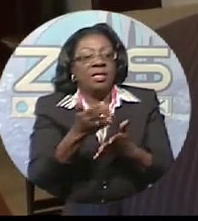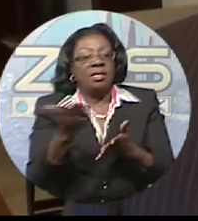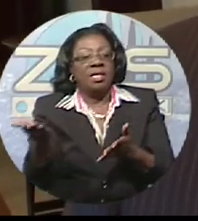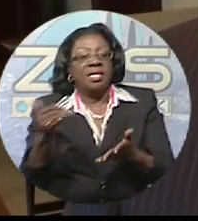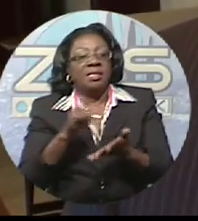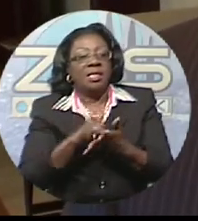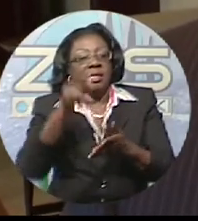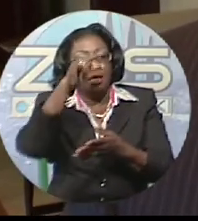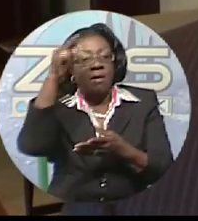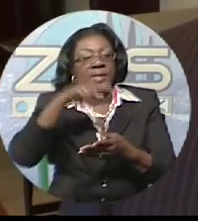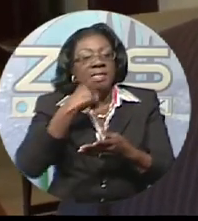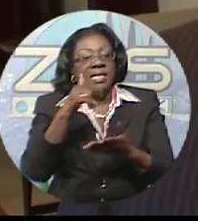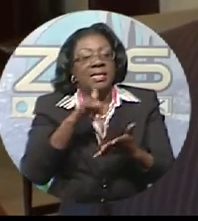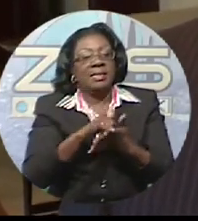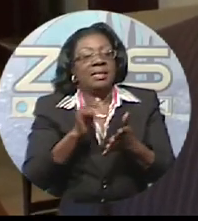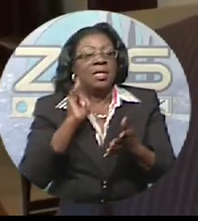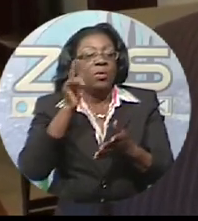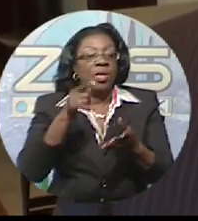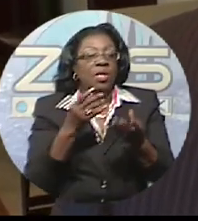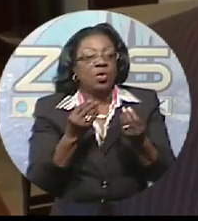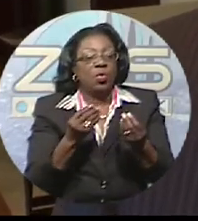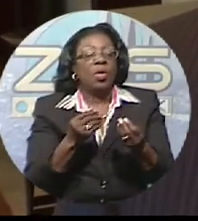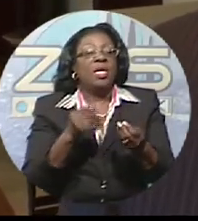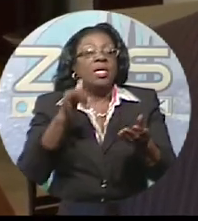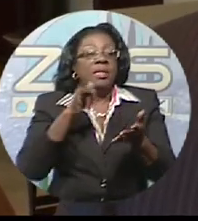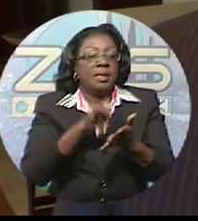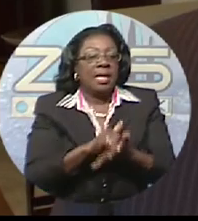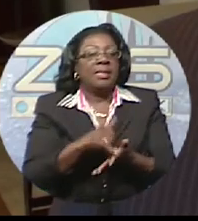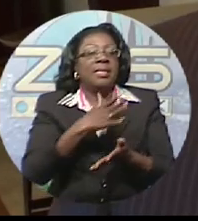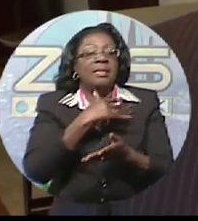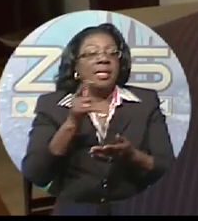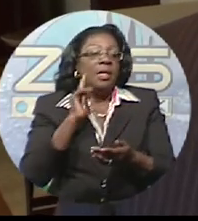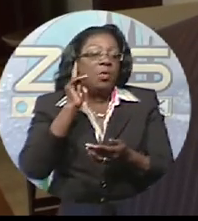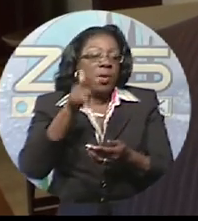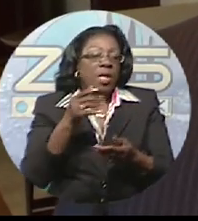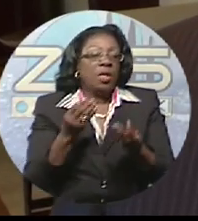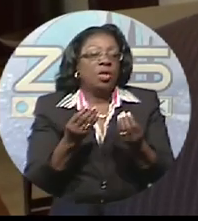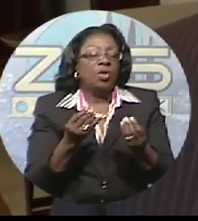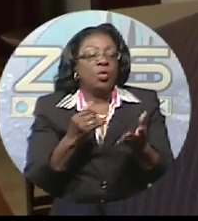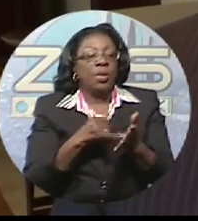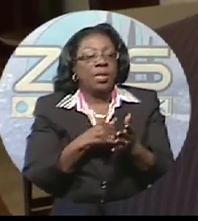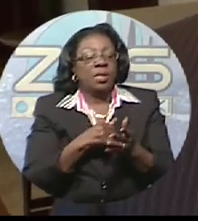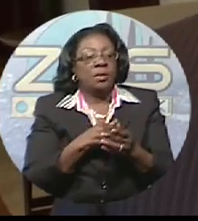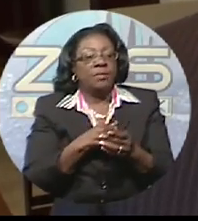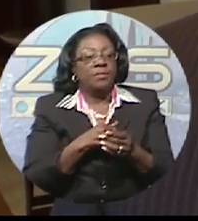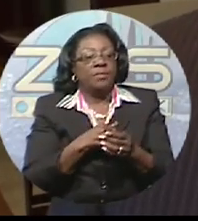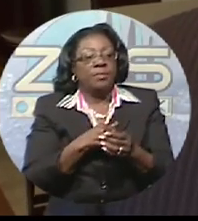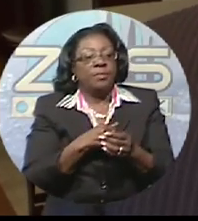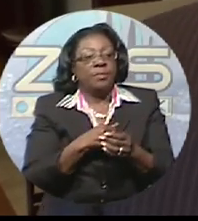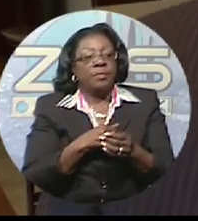would do, that they are going to be following through, that the funds that they raised are going to be applied as they had projected.